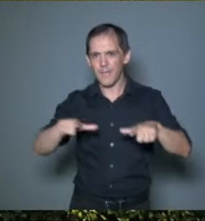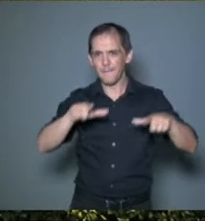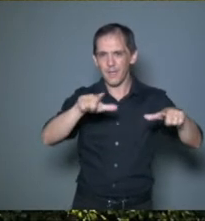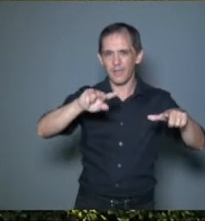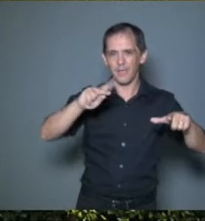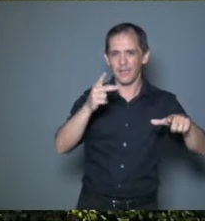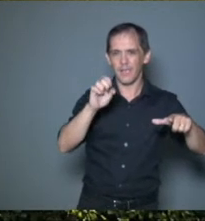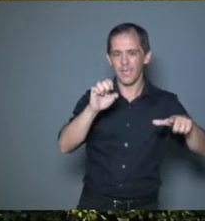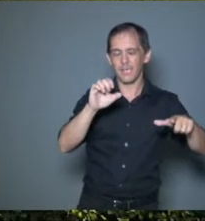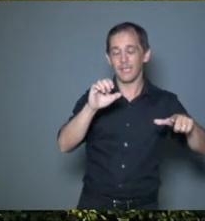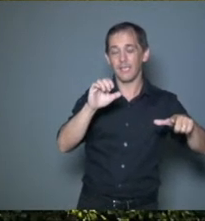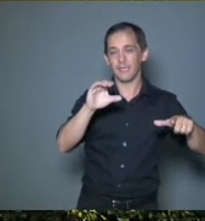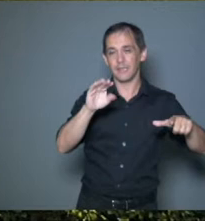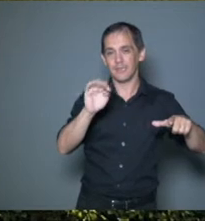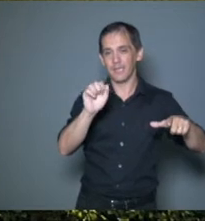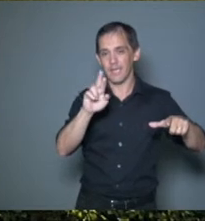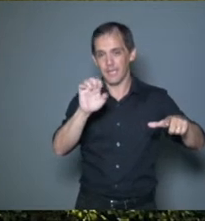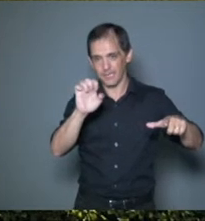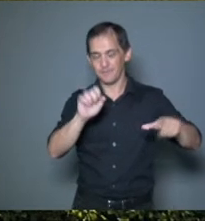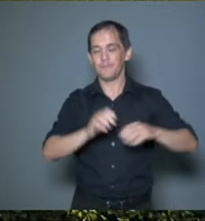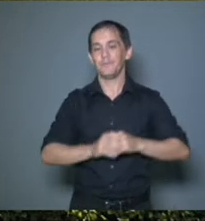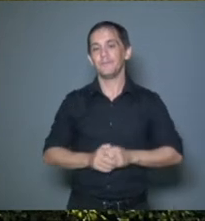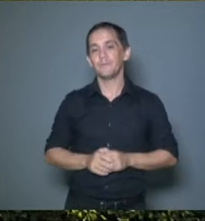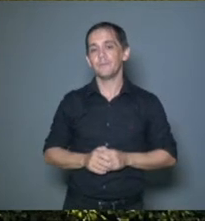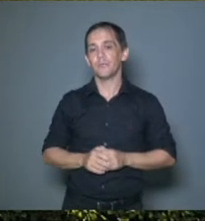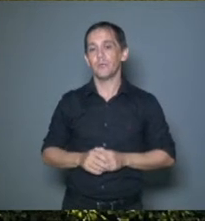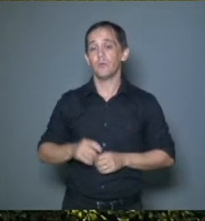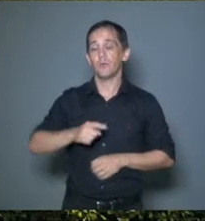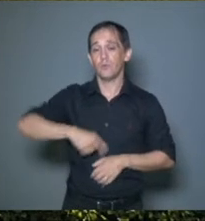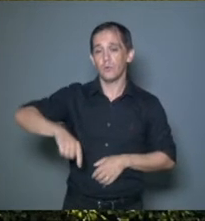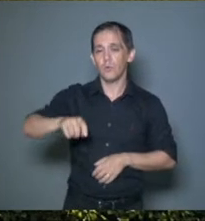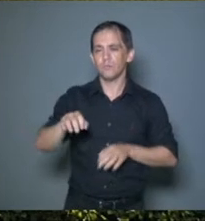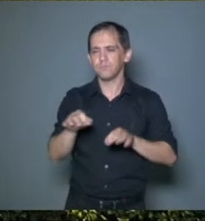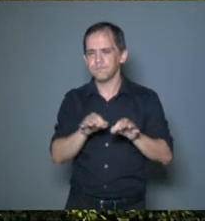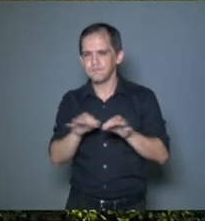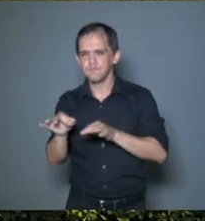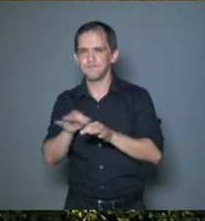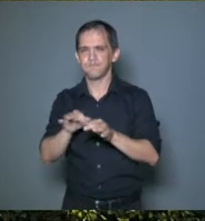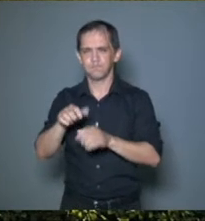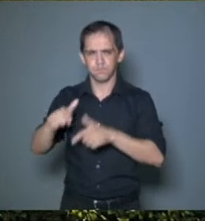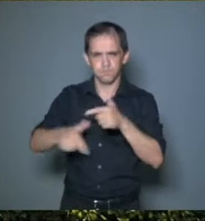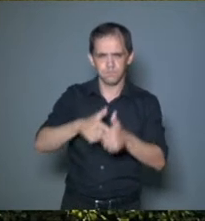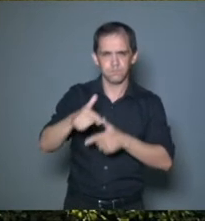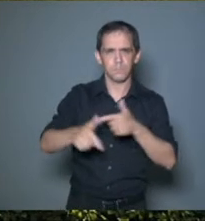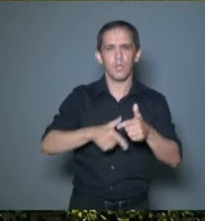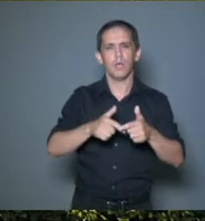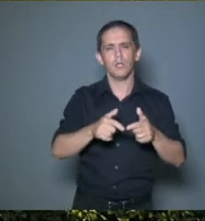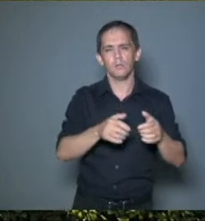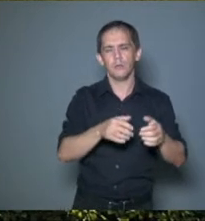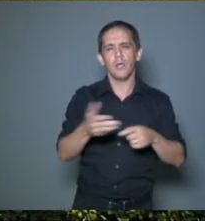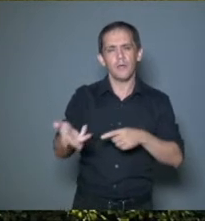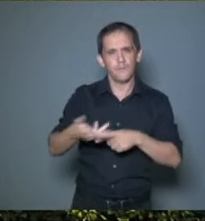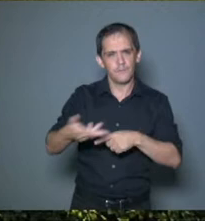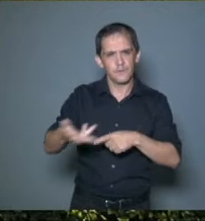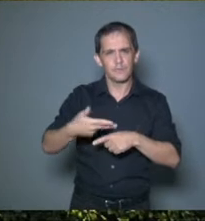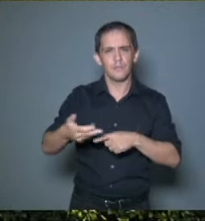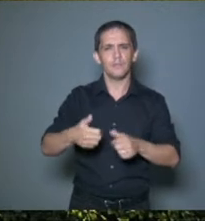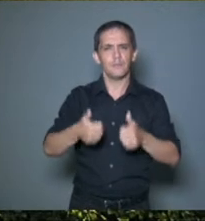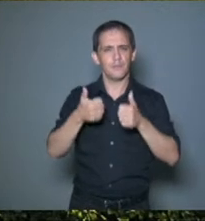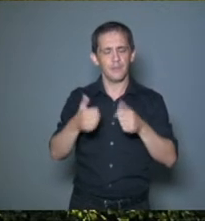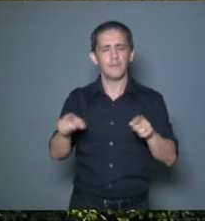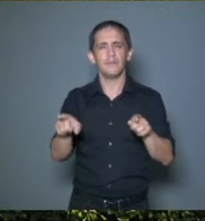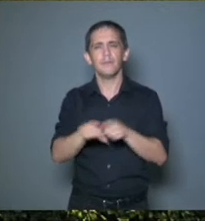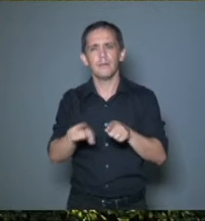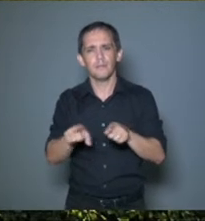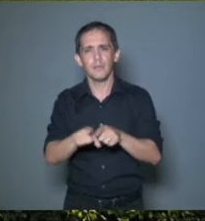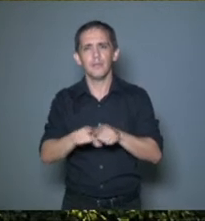our theory that this expansion into mature area will maintain the efficiency of our operation, but above